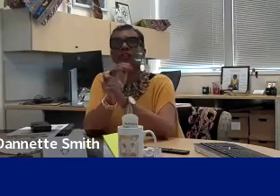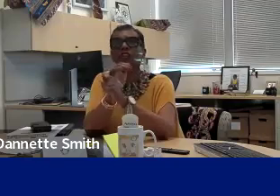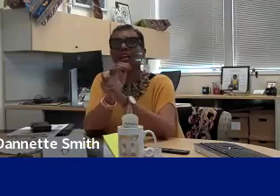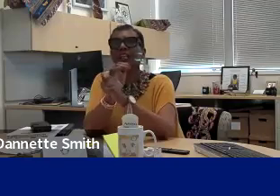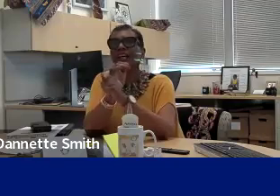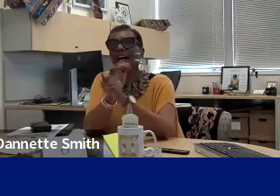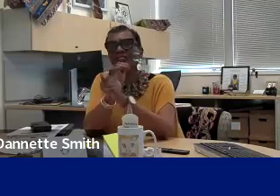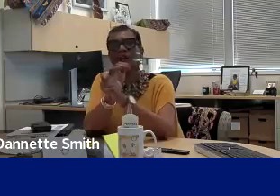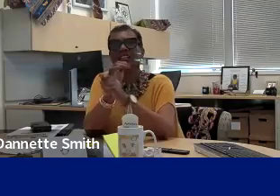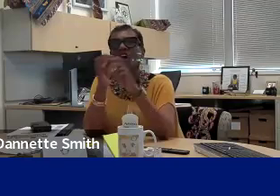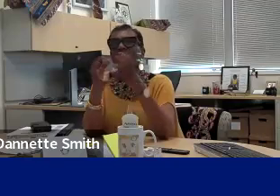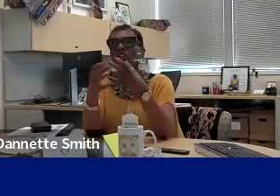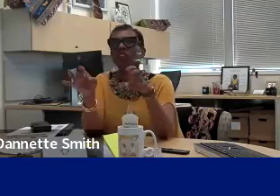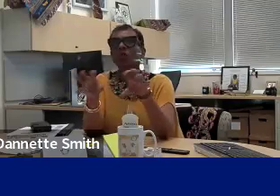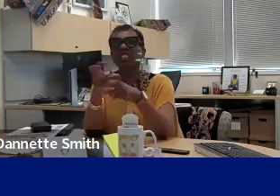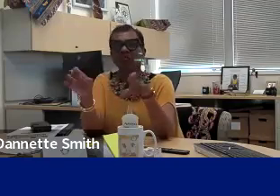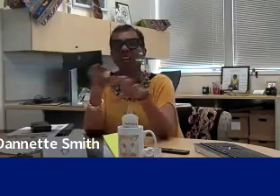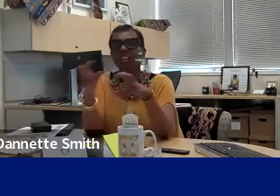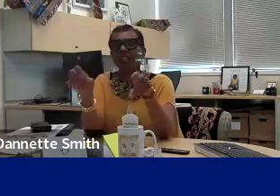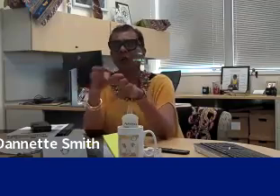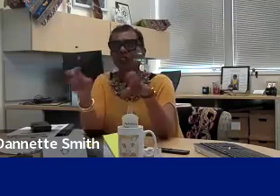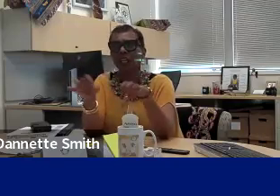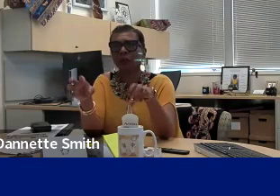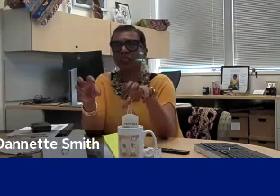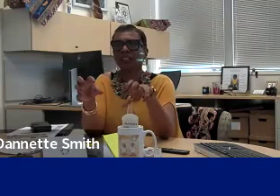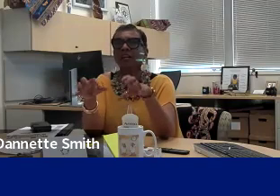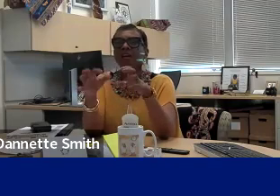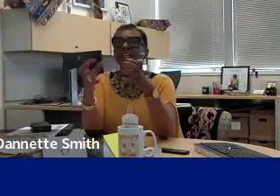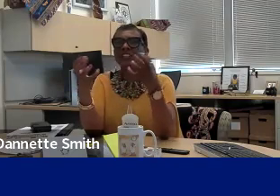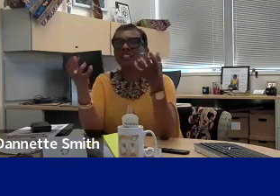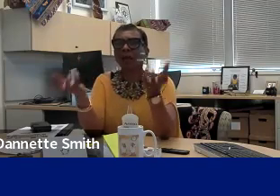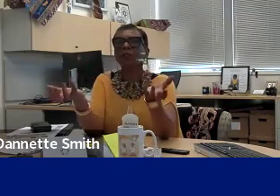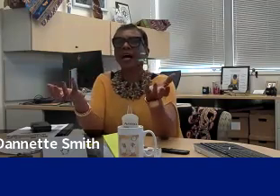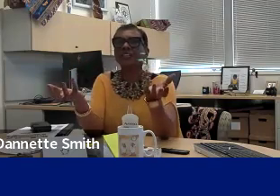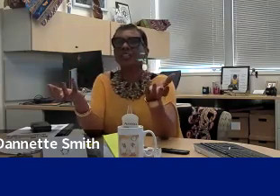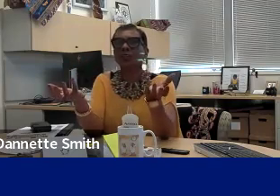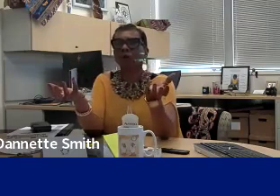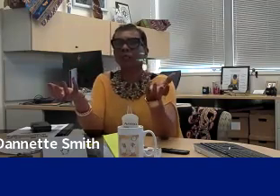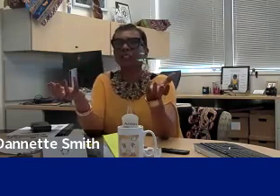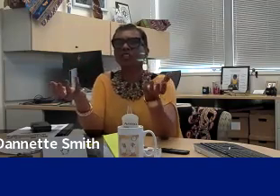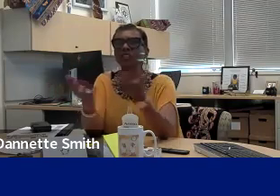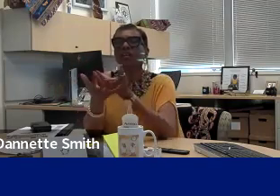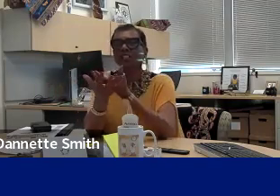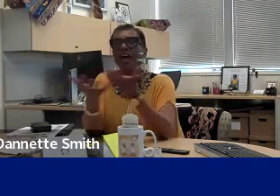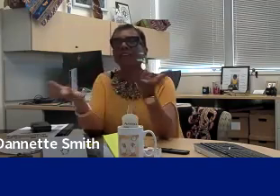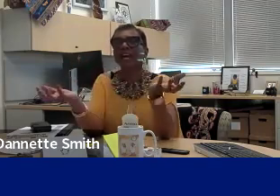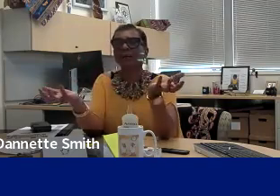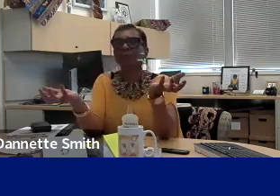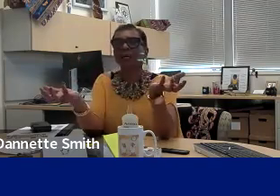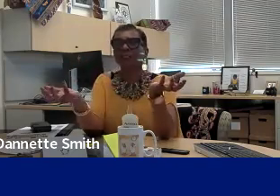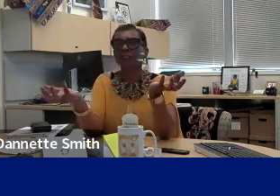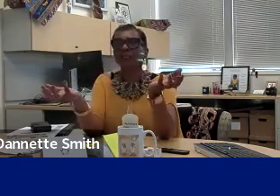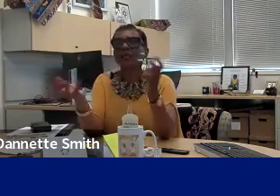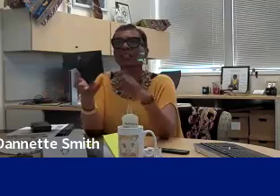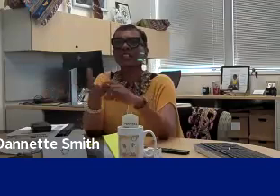procedures, understanding contracts, all of those little idiosyncrasies that stabilizes an organization, to have that